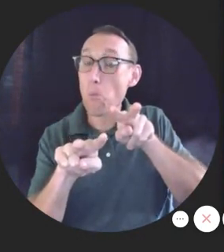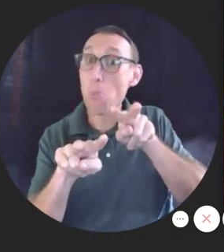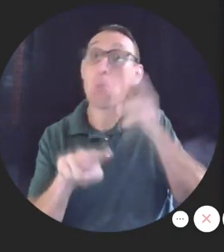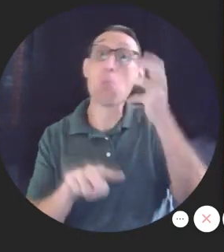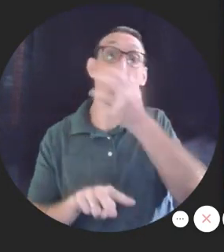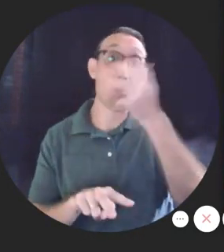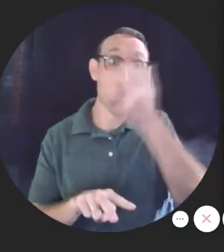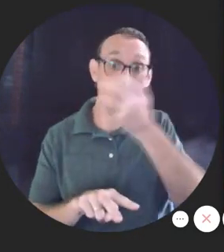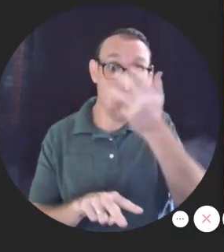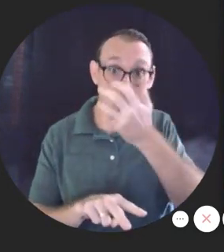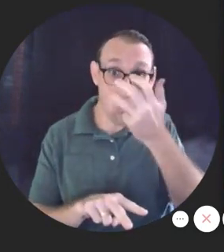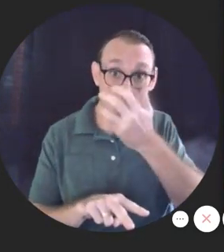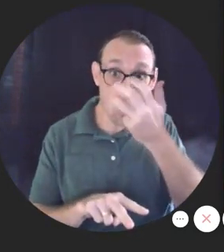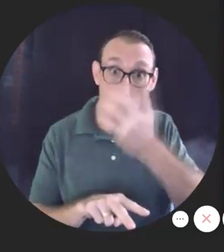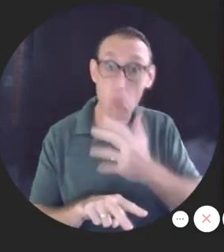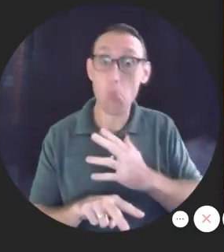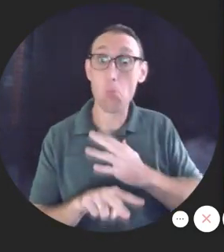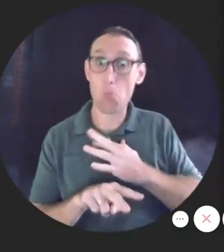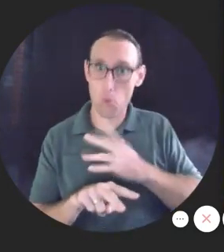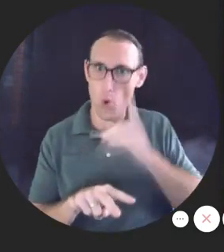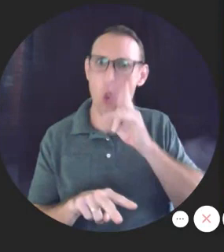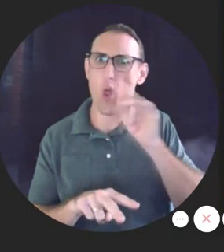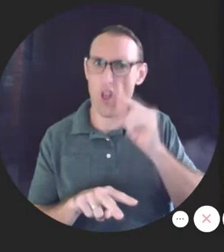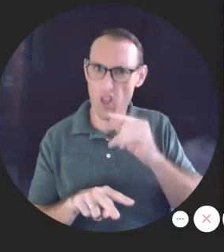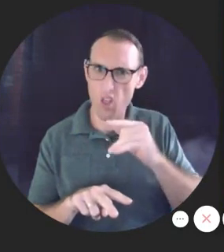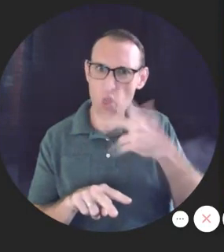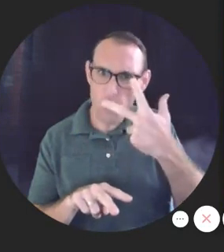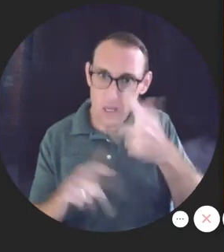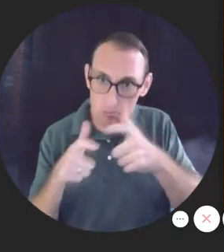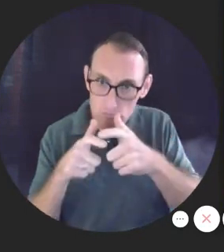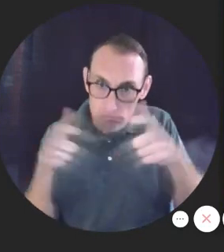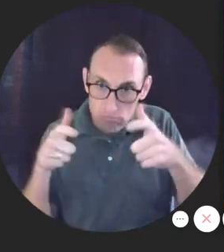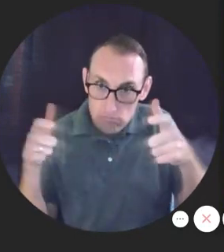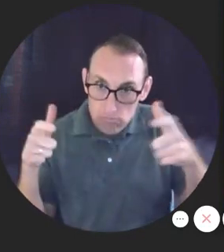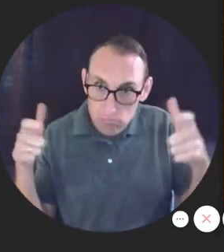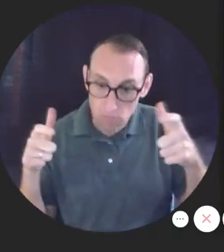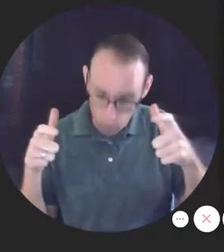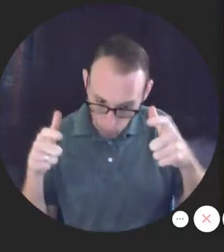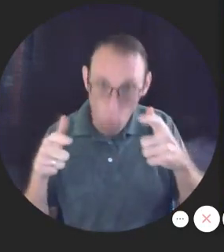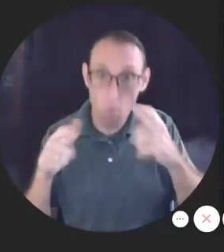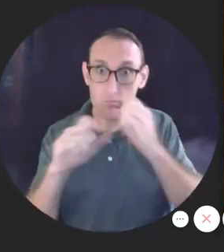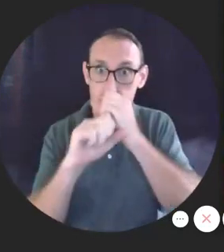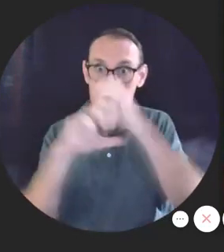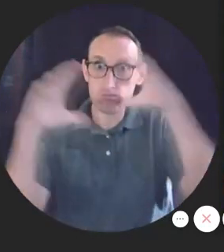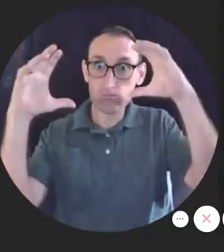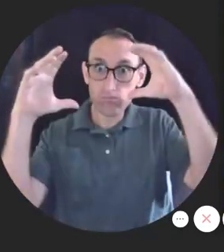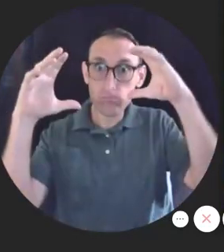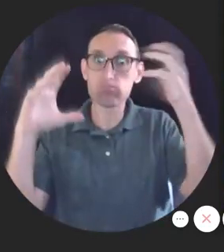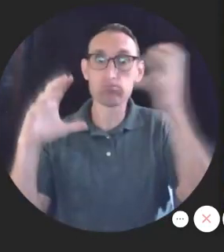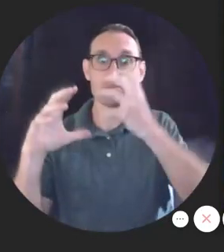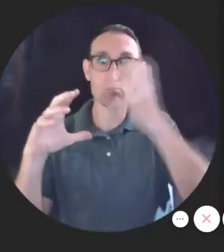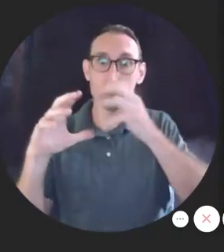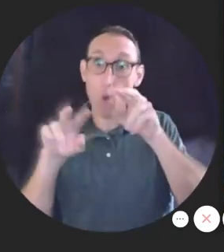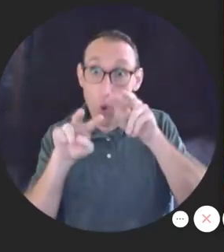Wow, look at that. That does look about 3 times larger. Let's try these smaller letters here.